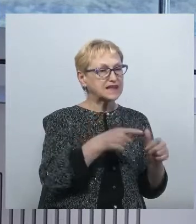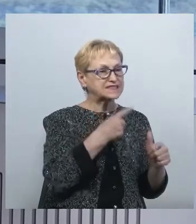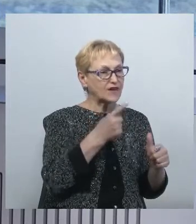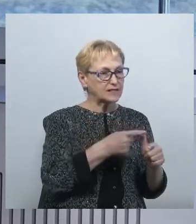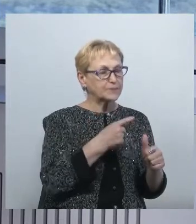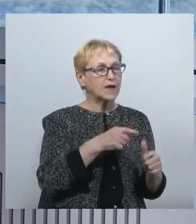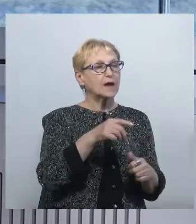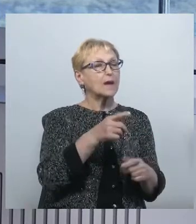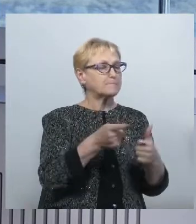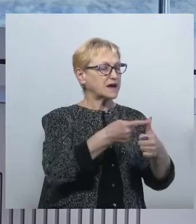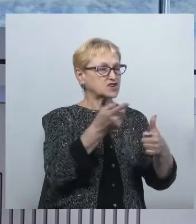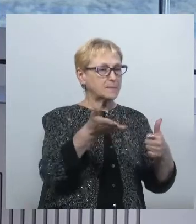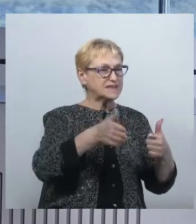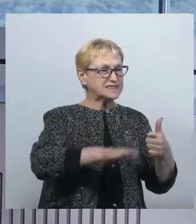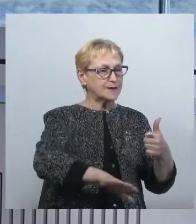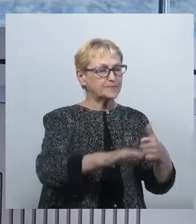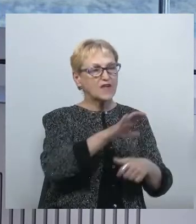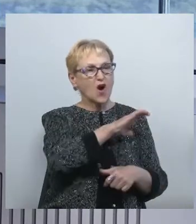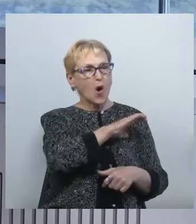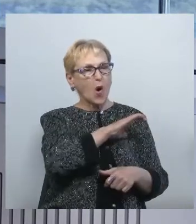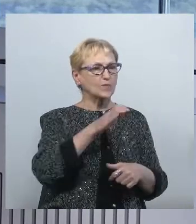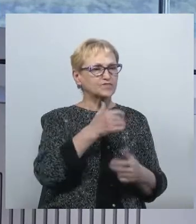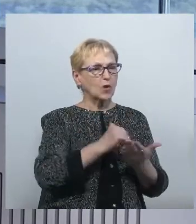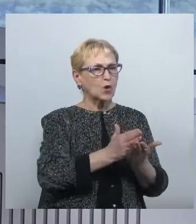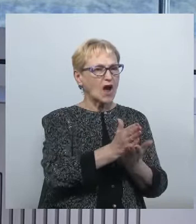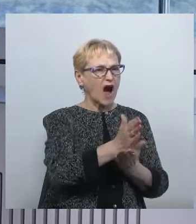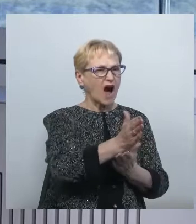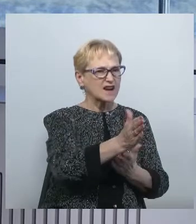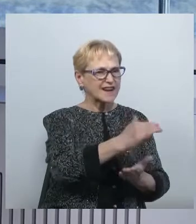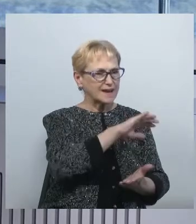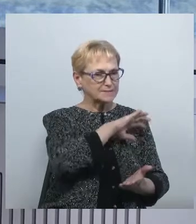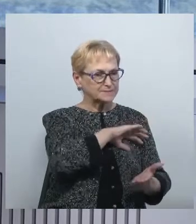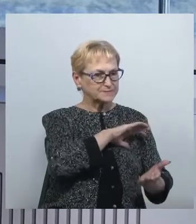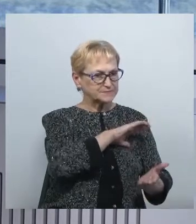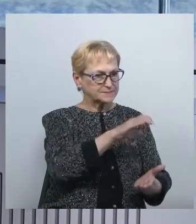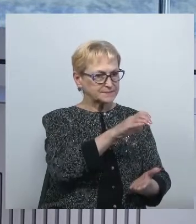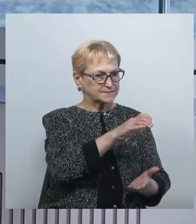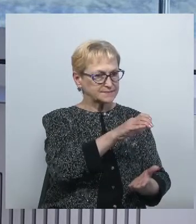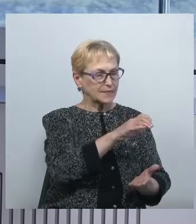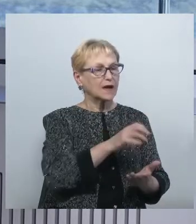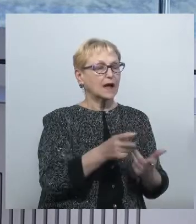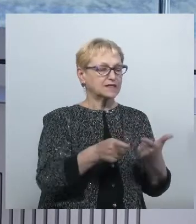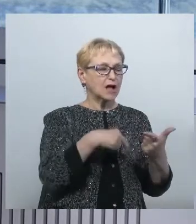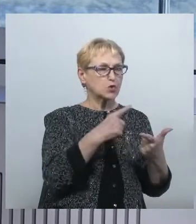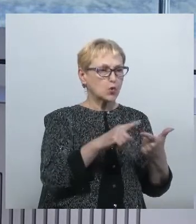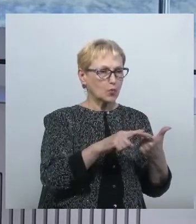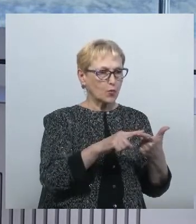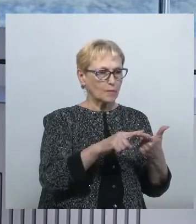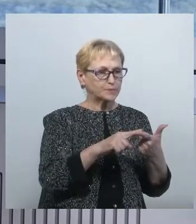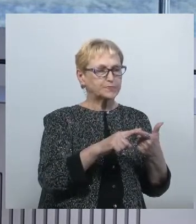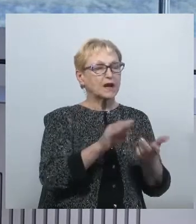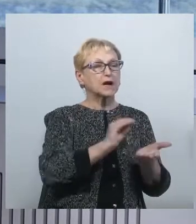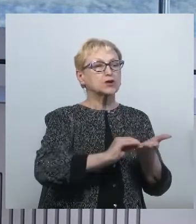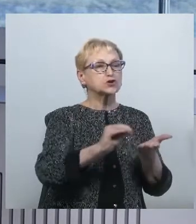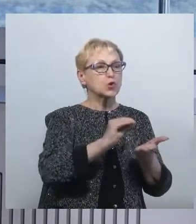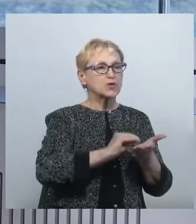What are the challenges? One of the challenges were oligarchs. 76 people said